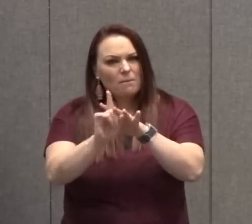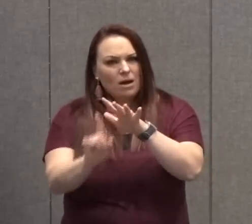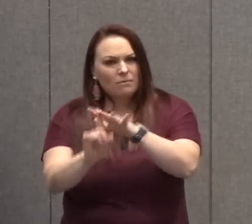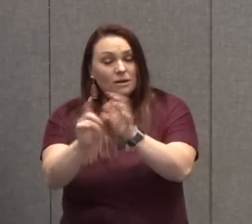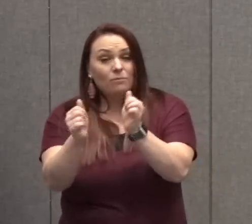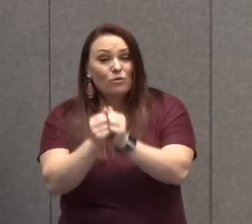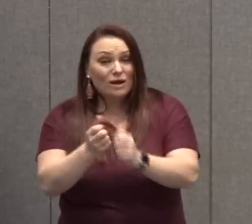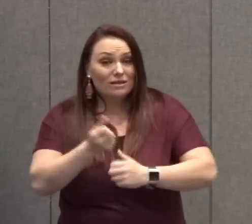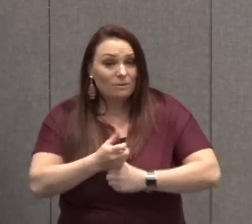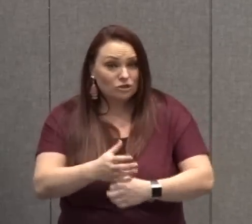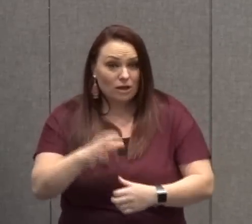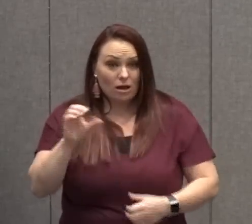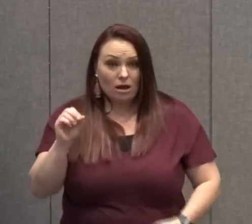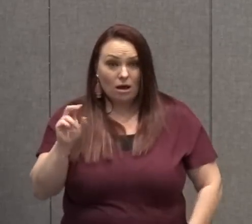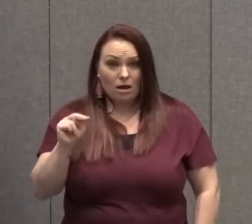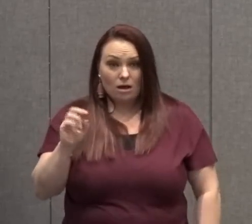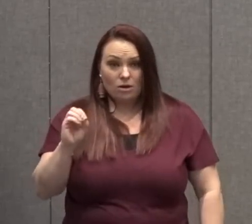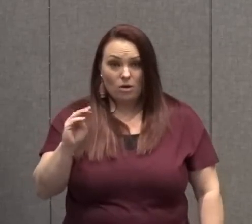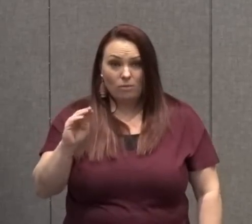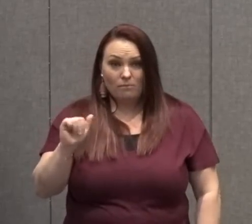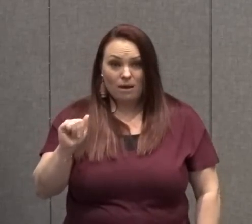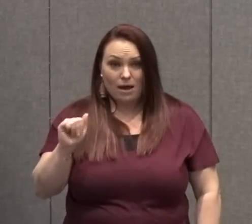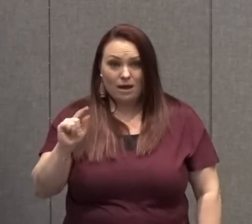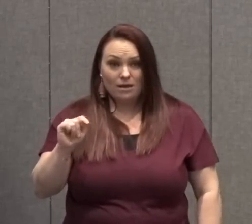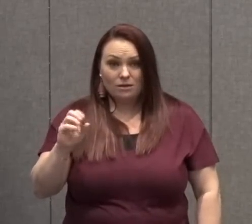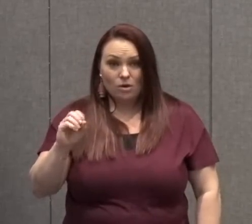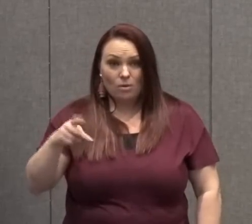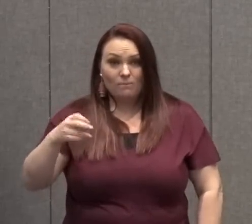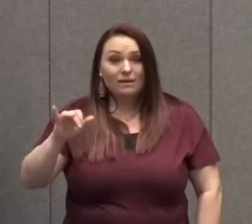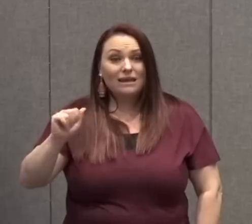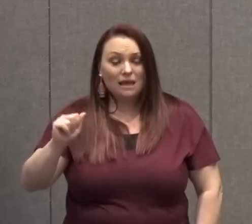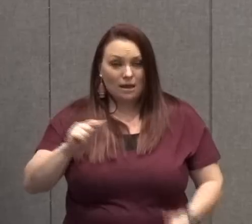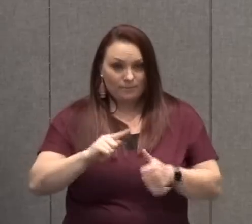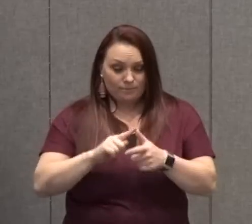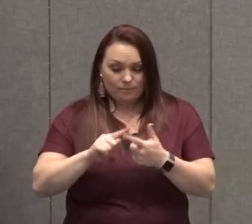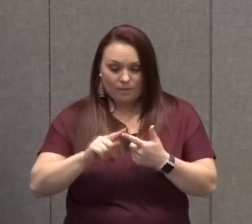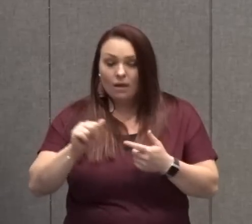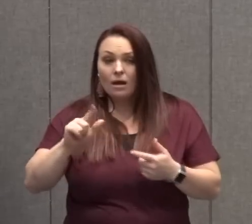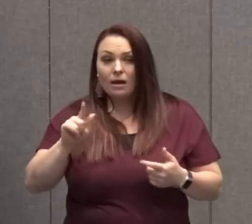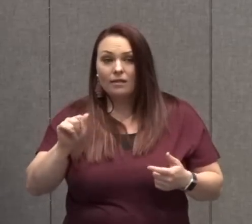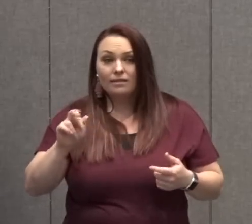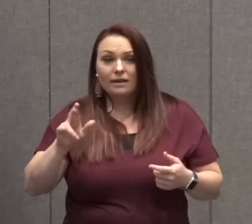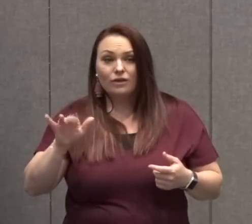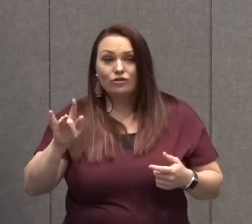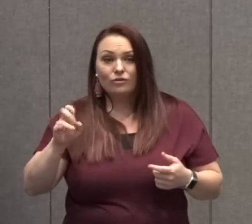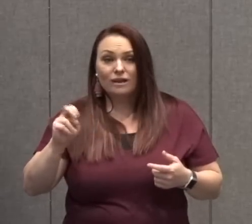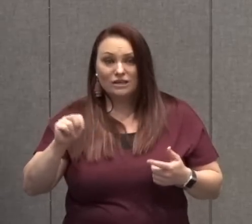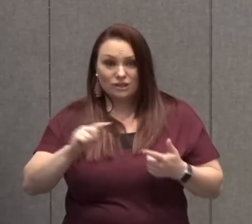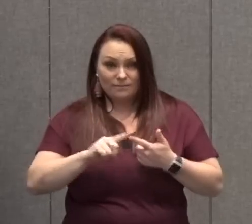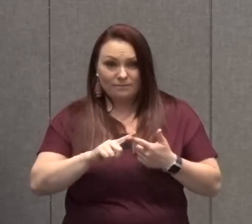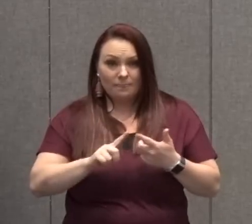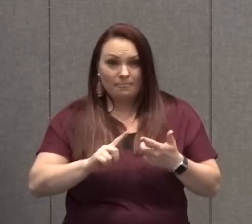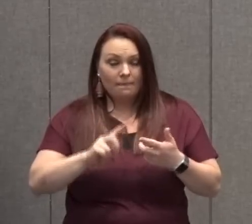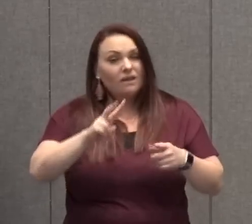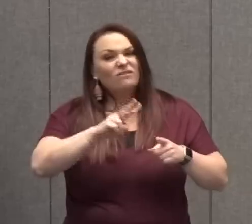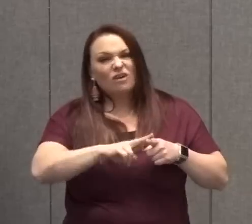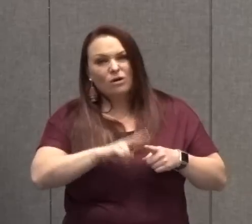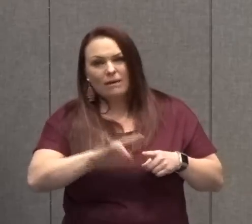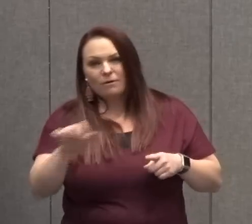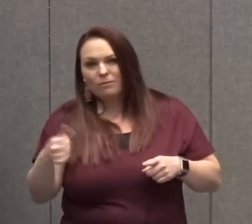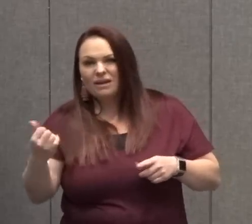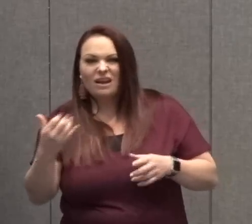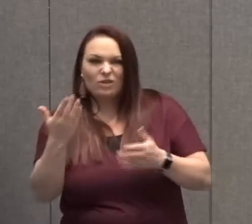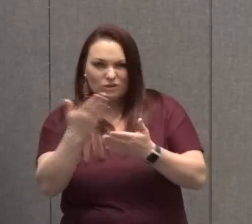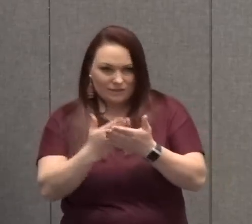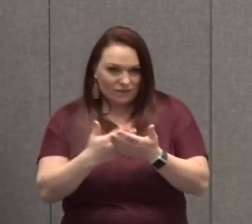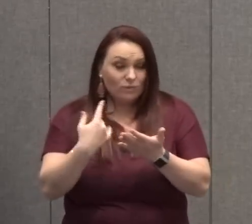poetry? So you said onomatopoeia. You said alliteration. So the vocabulary is going to be another section that we'll play